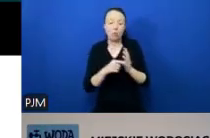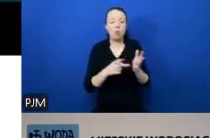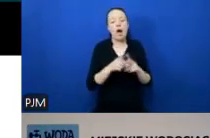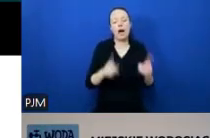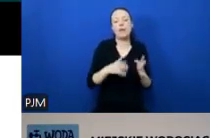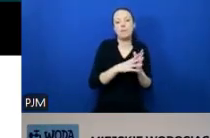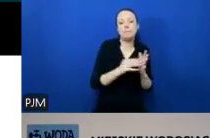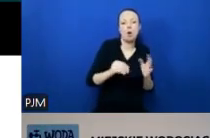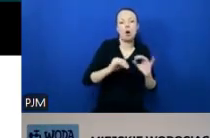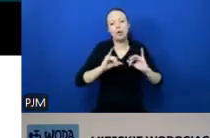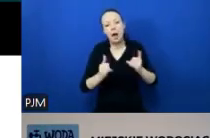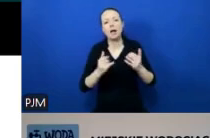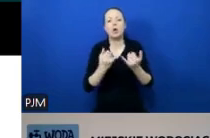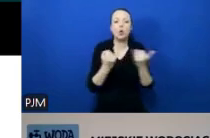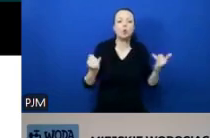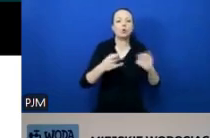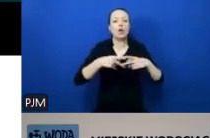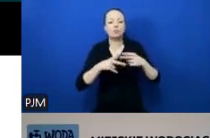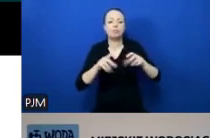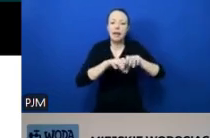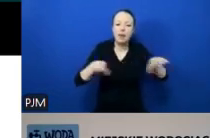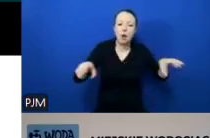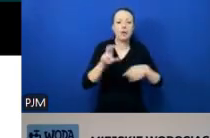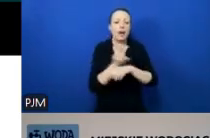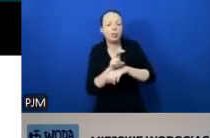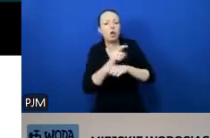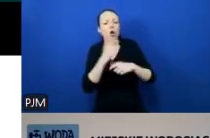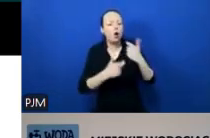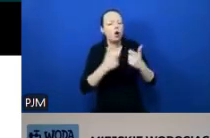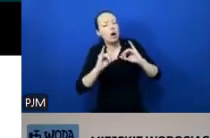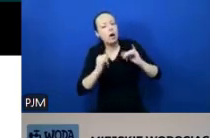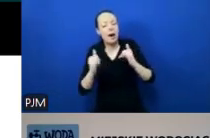we need a total whole approach for the entire city.